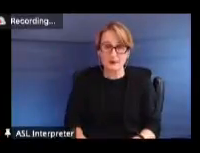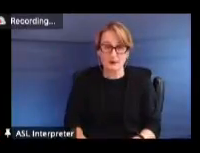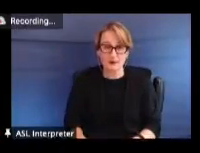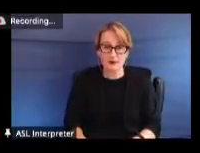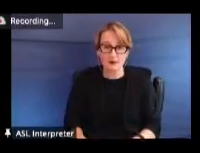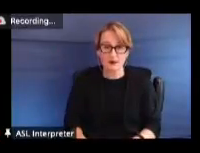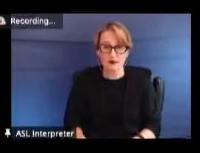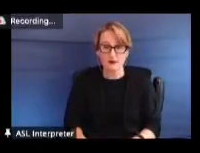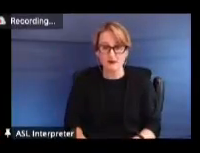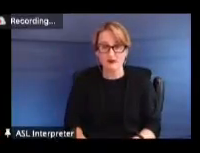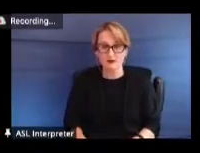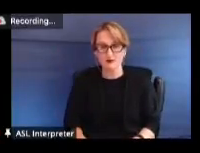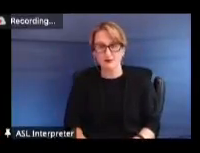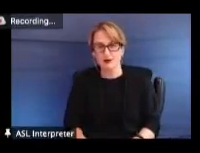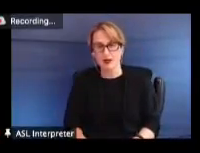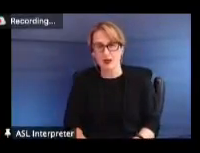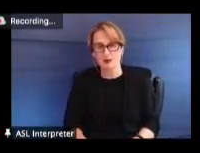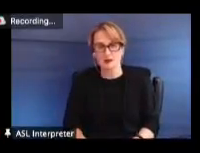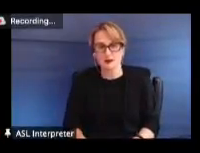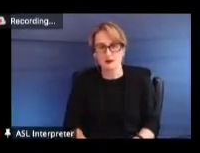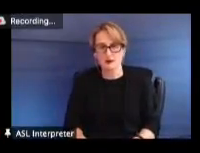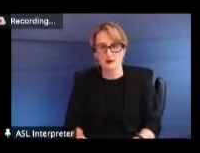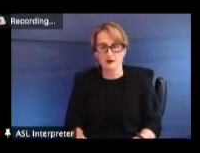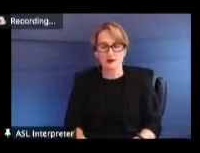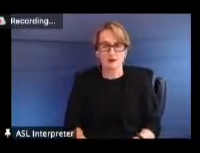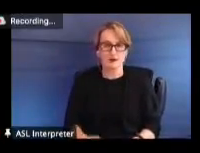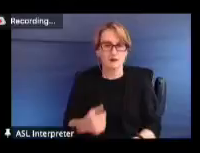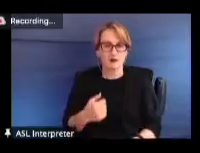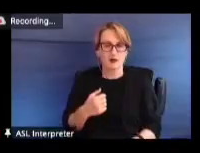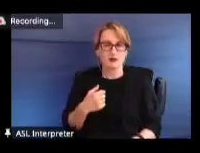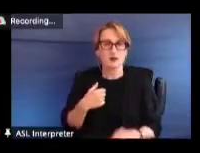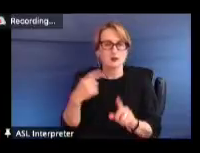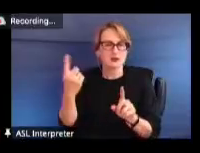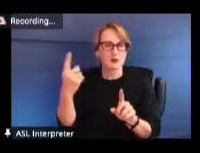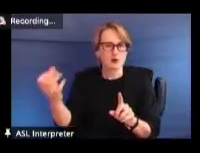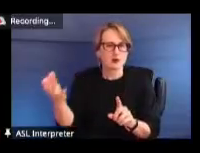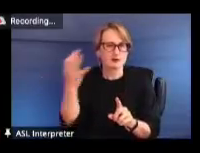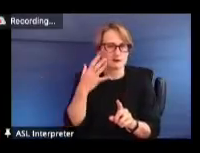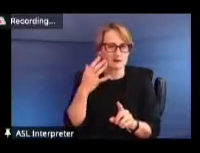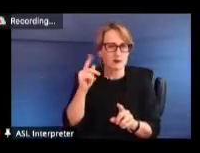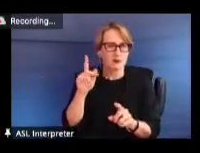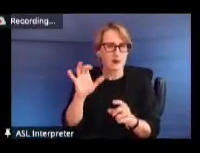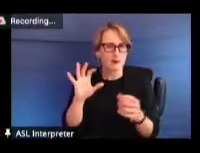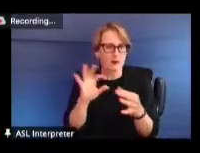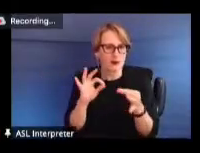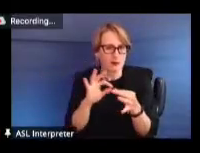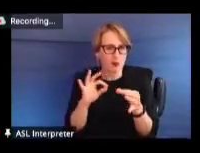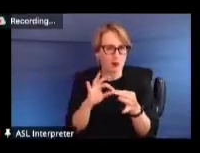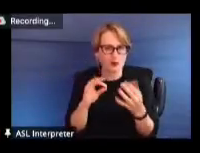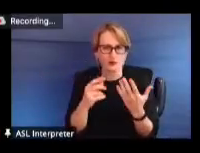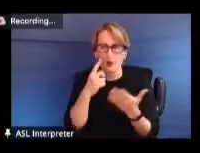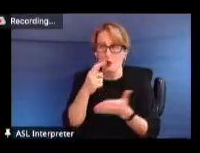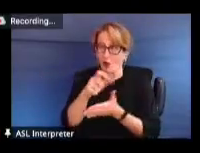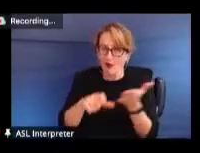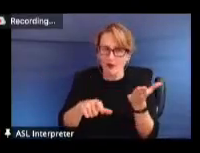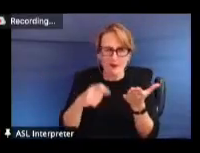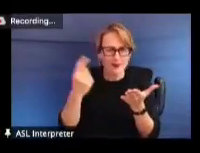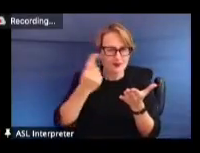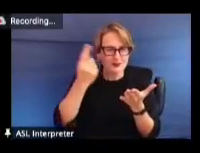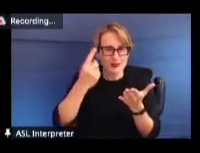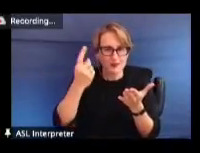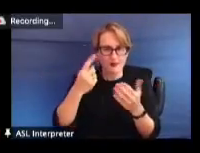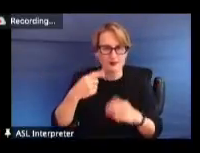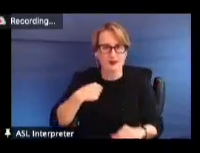Yeah, I thought we got a piece of public input the other day, or there was an article or something that thought